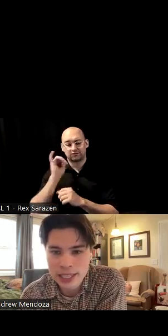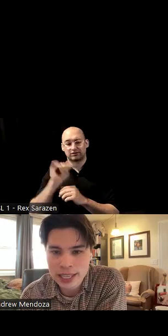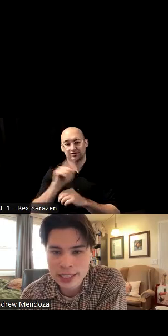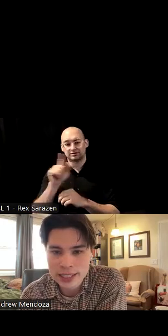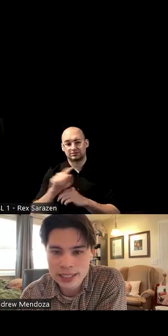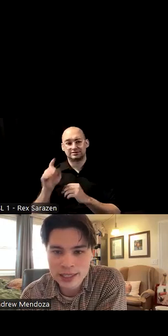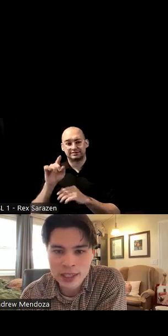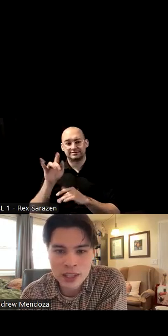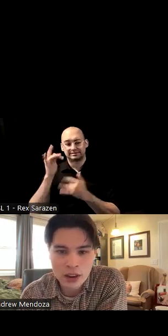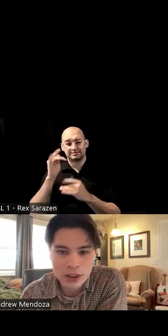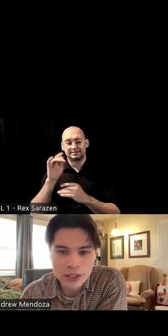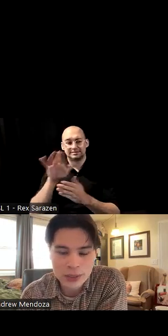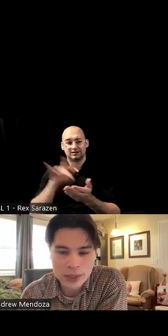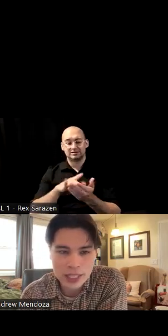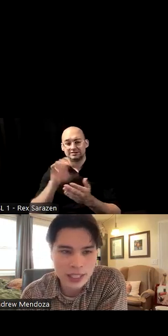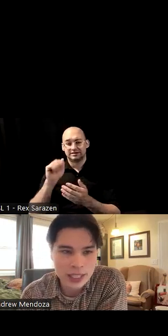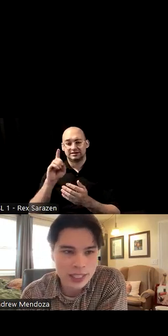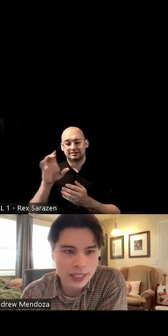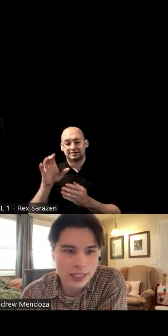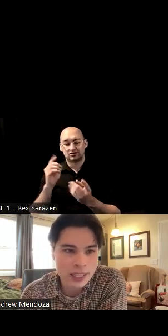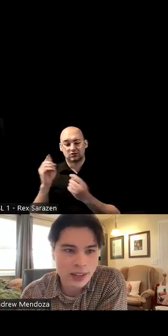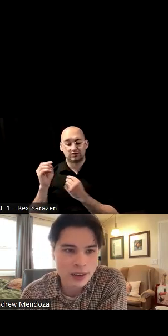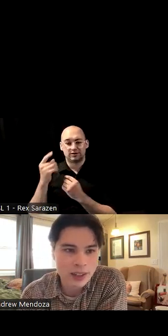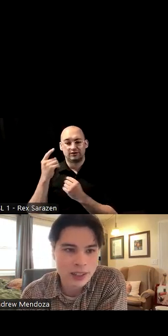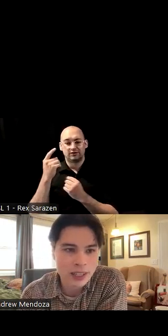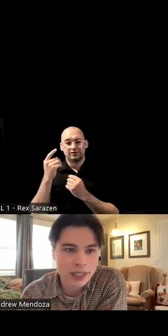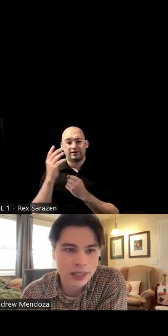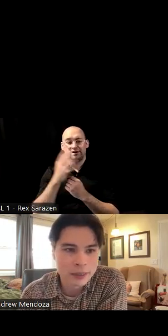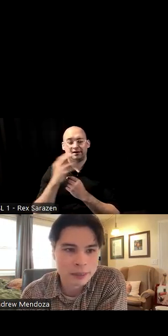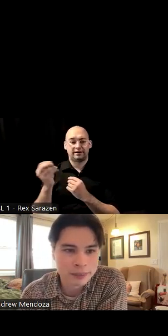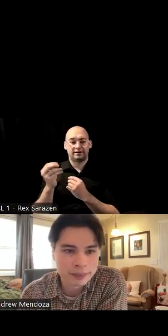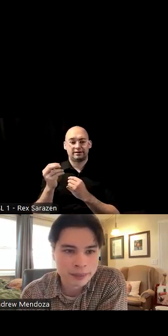Centers, or CADCs, are doing, and they are